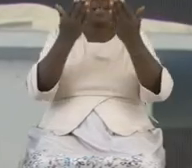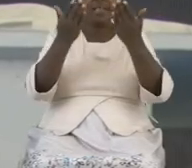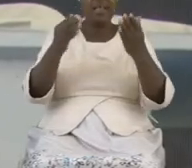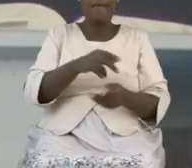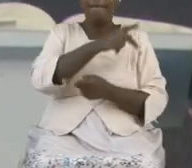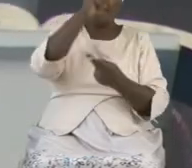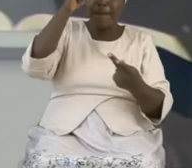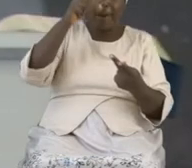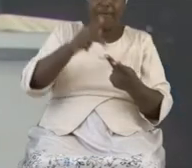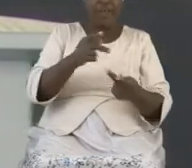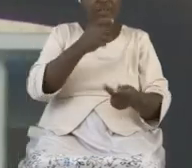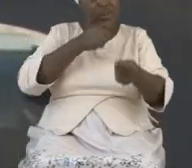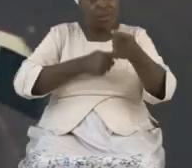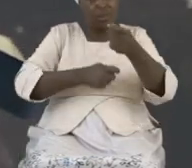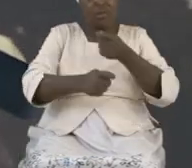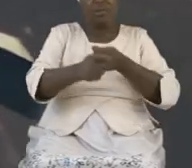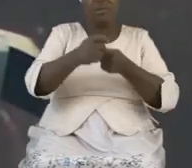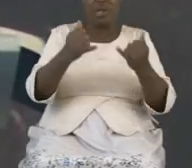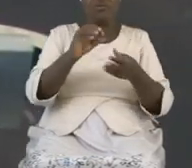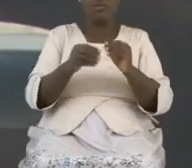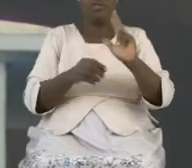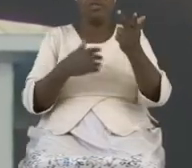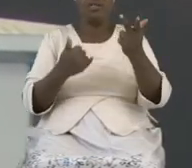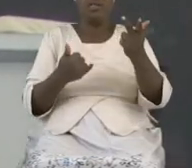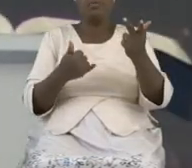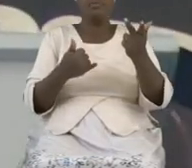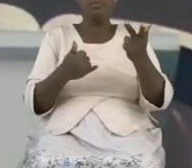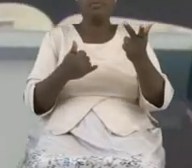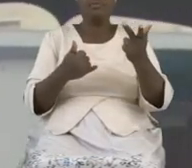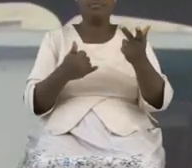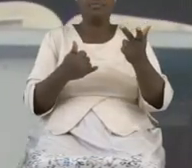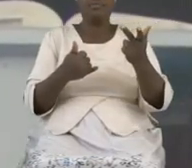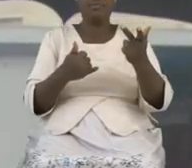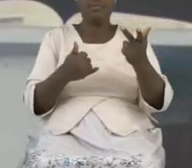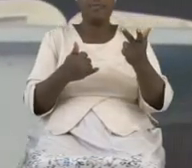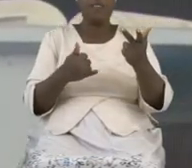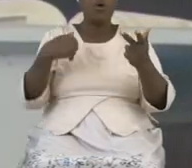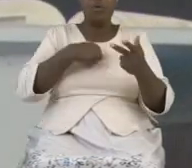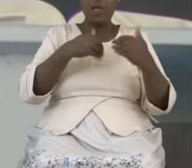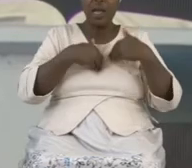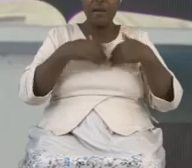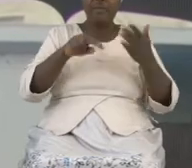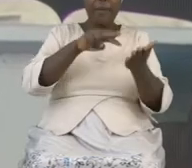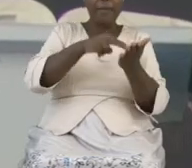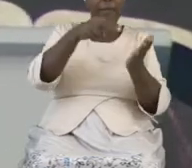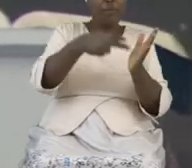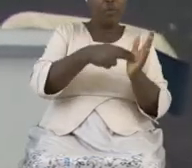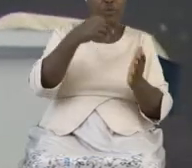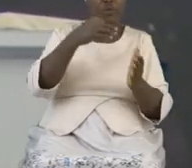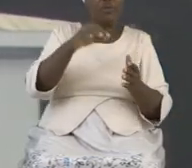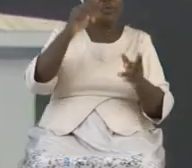We're going to number three here now. In number three, we have the purpose of his crucifixion. But